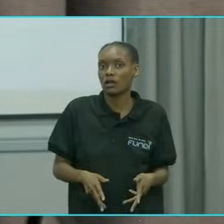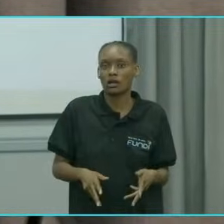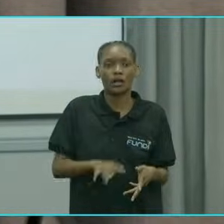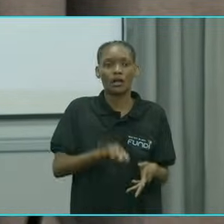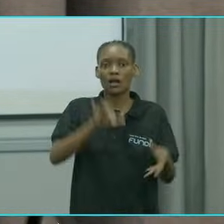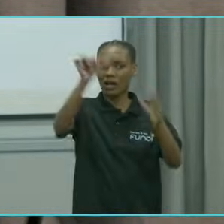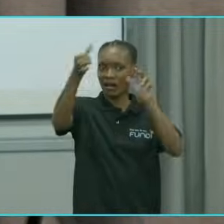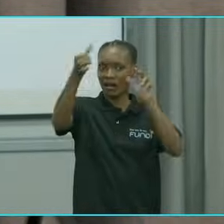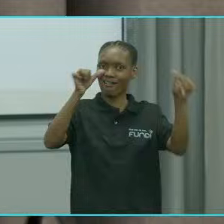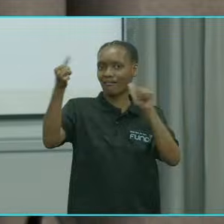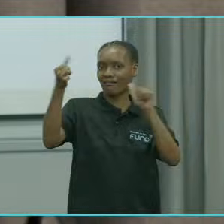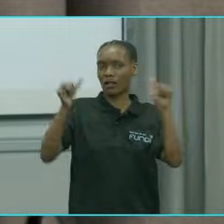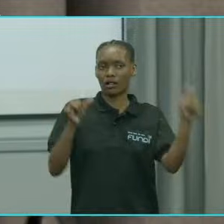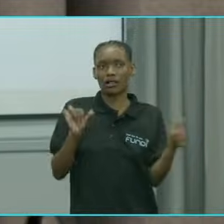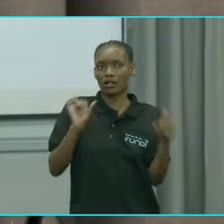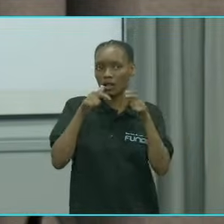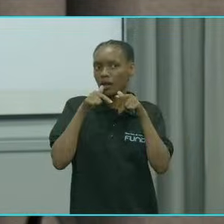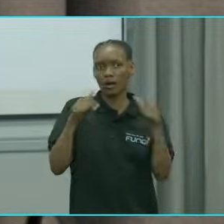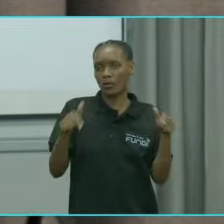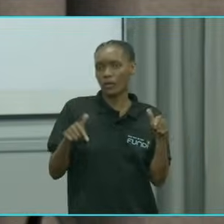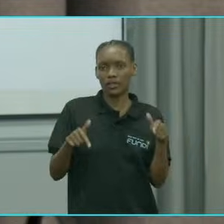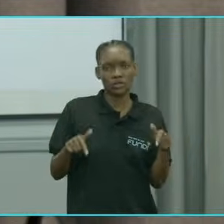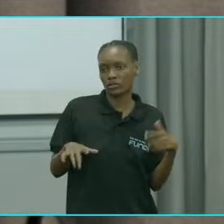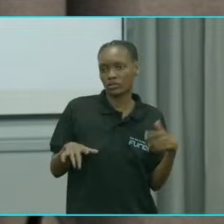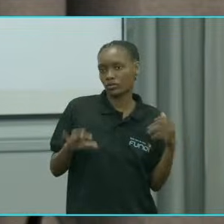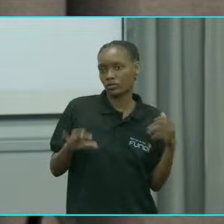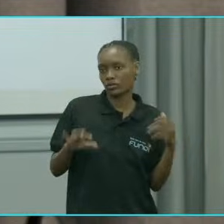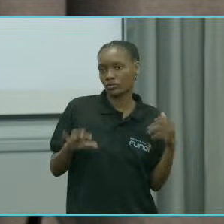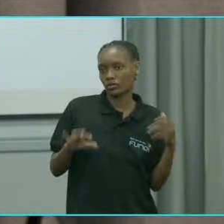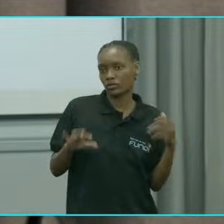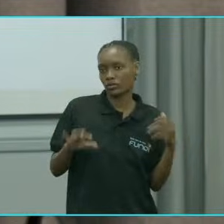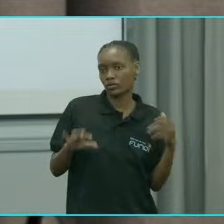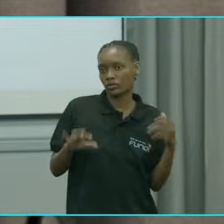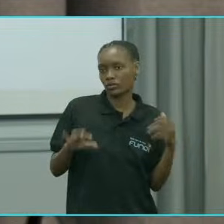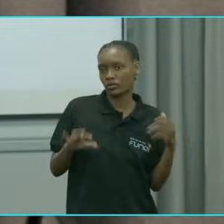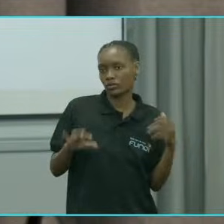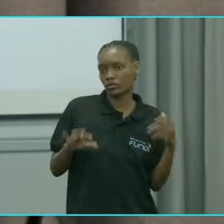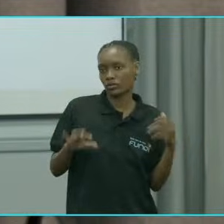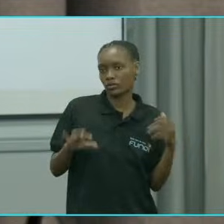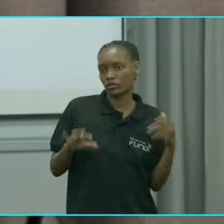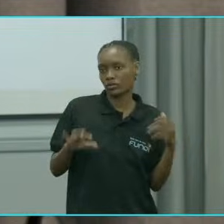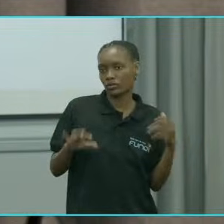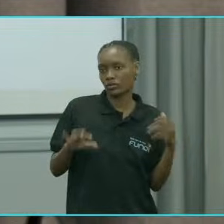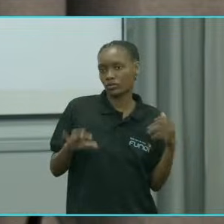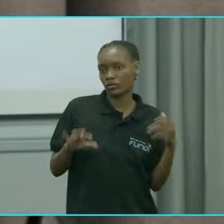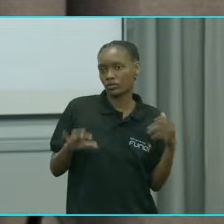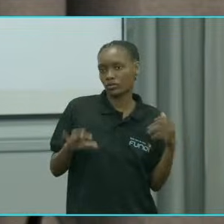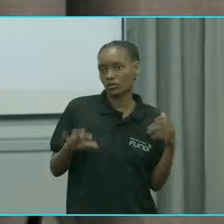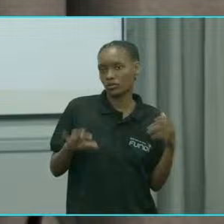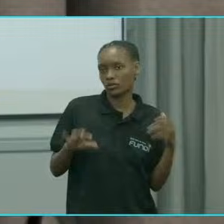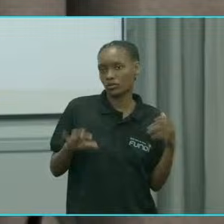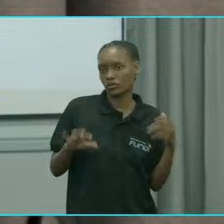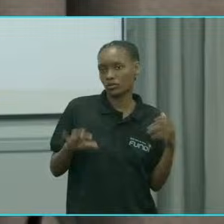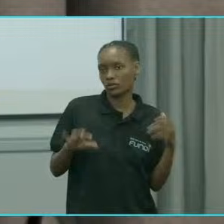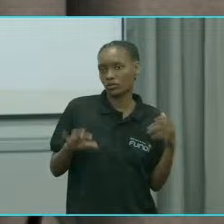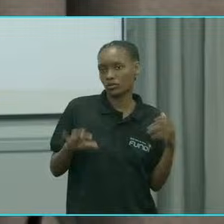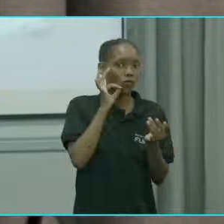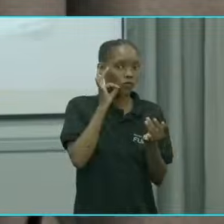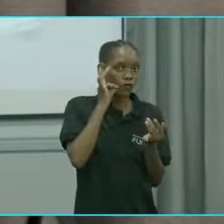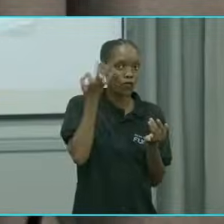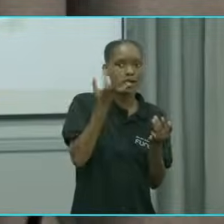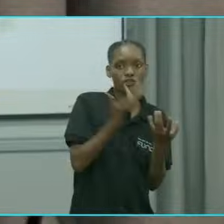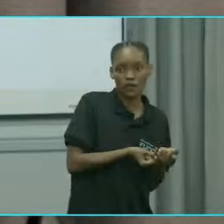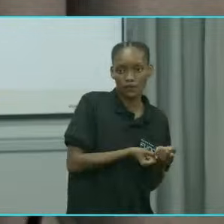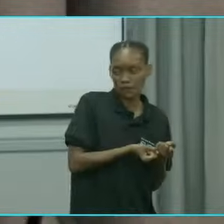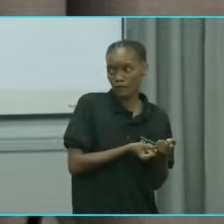other languages as far as I know, but I know some schools, for example, will offer French, okay? But I